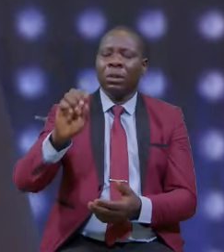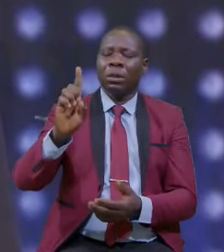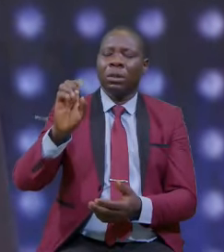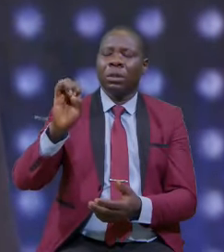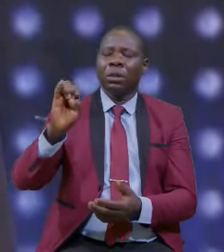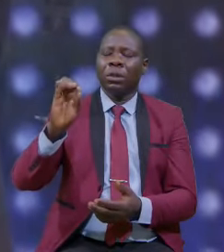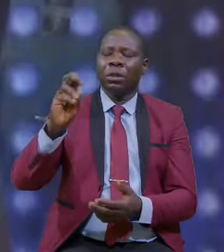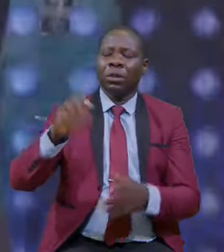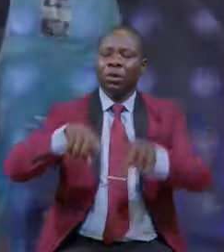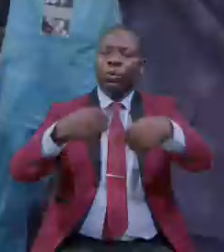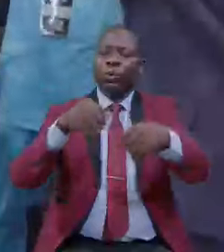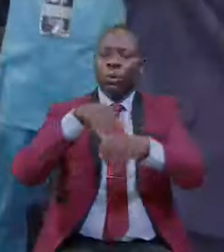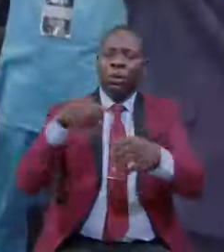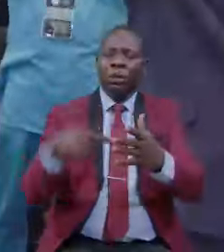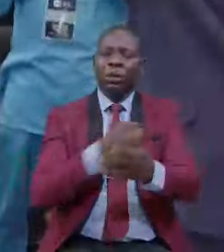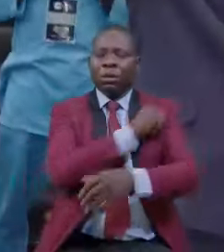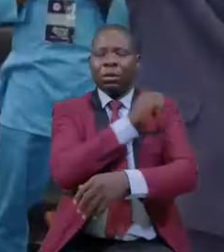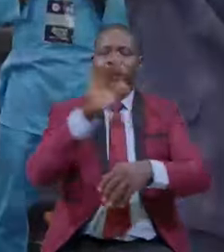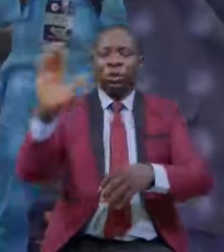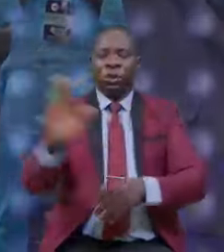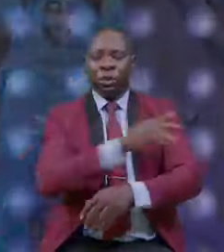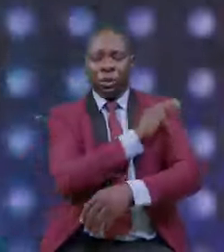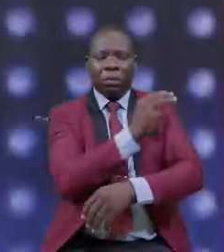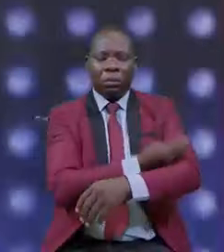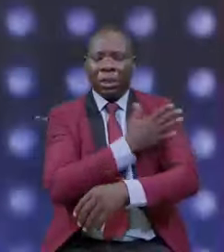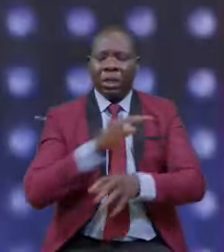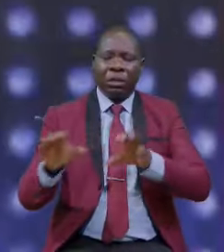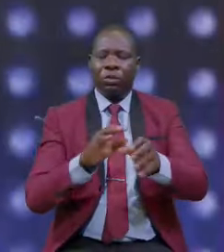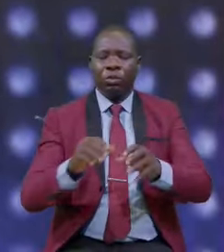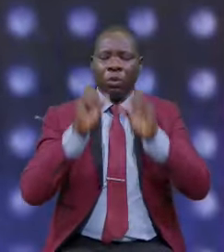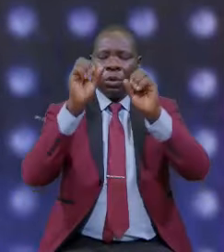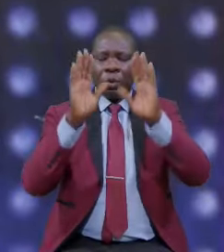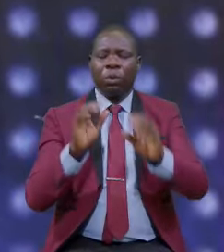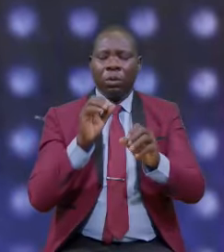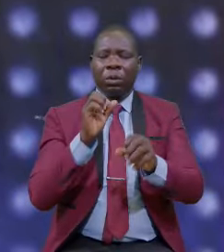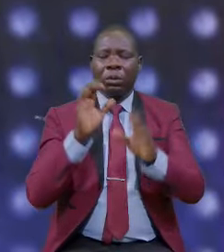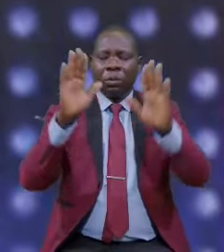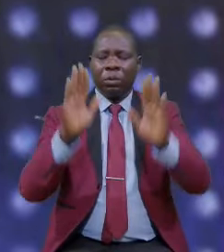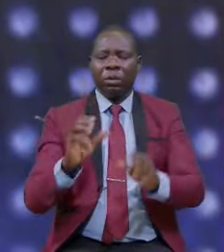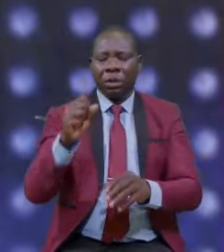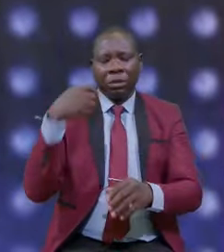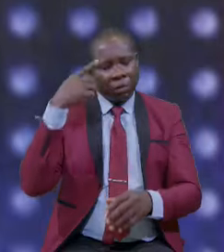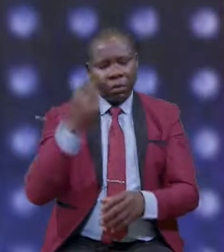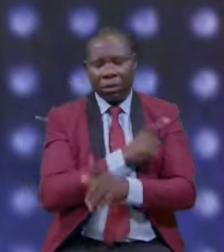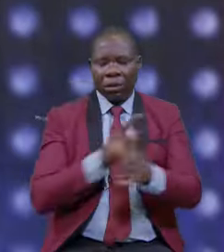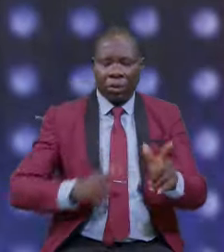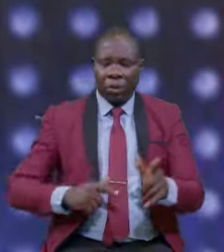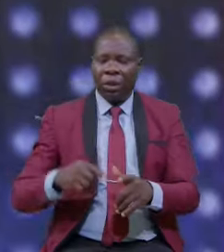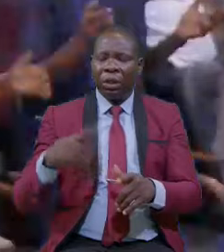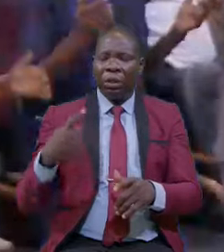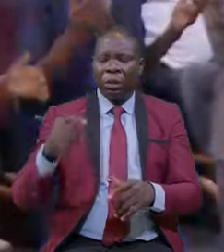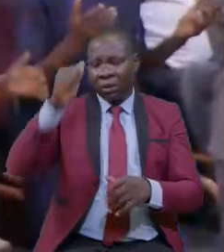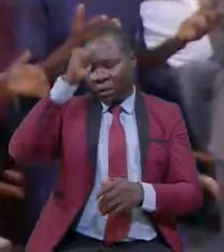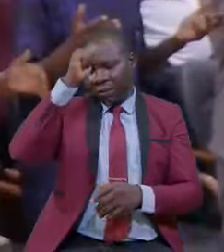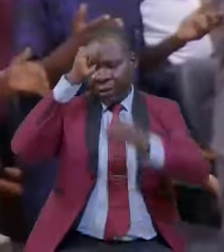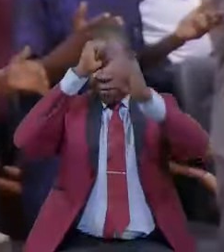the Lord your God. The Father follows you. The Son follows